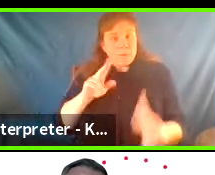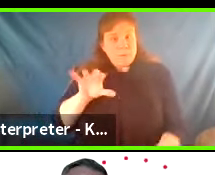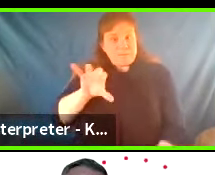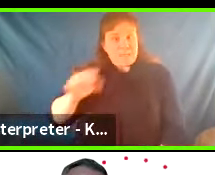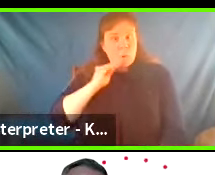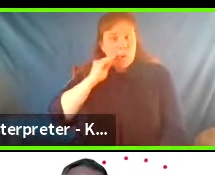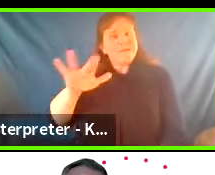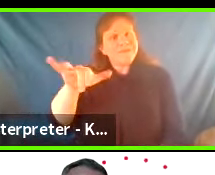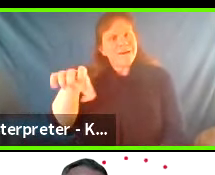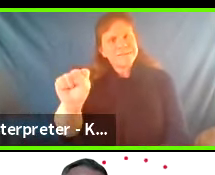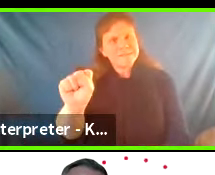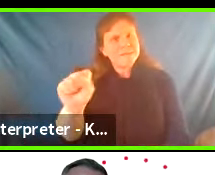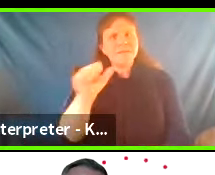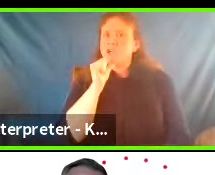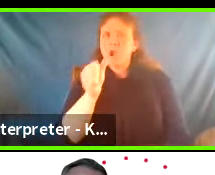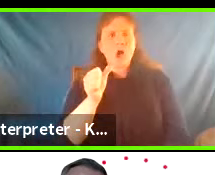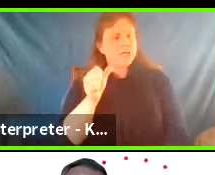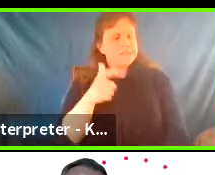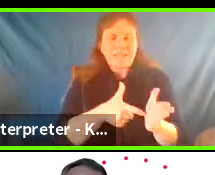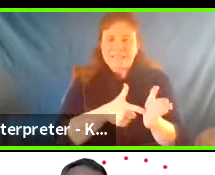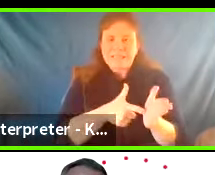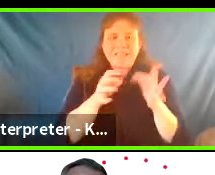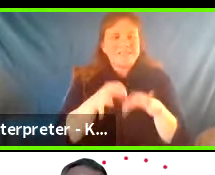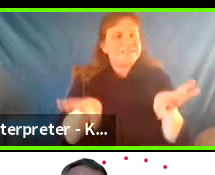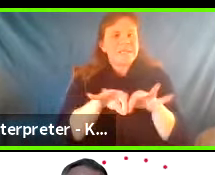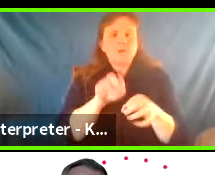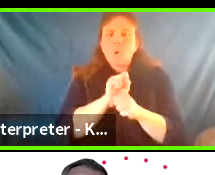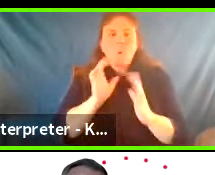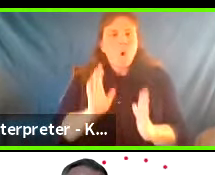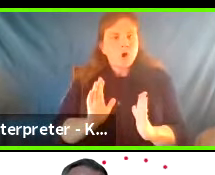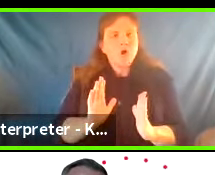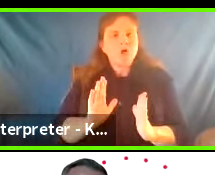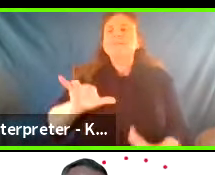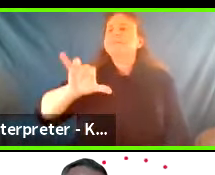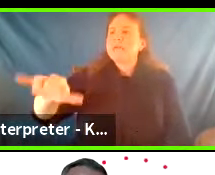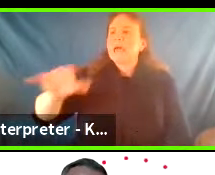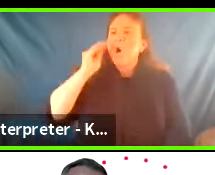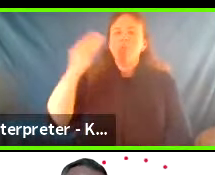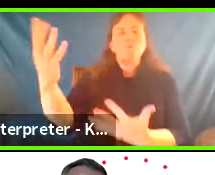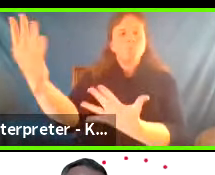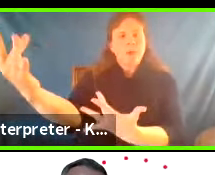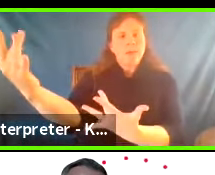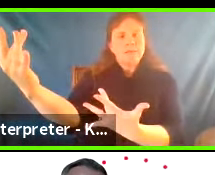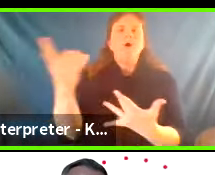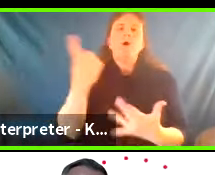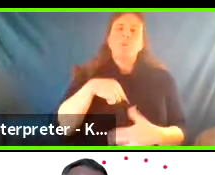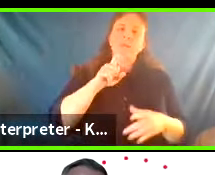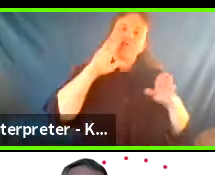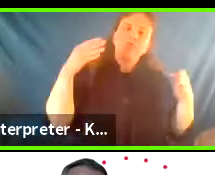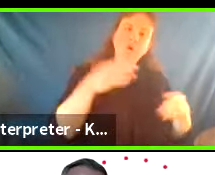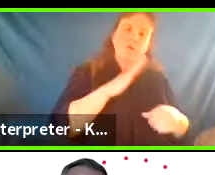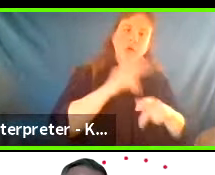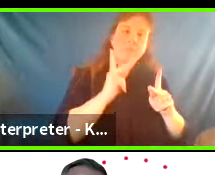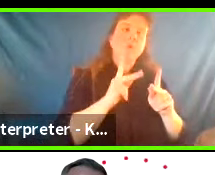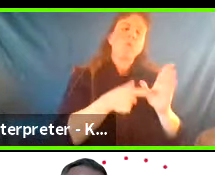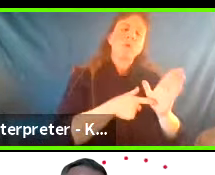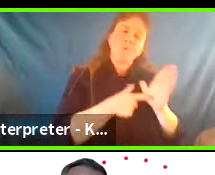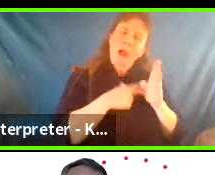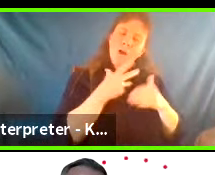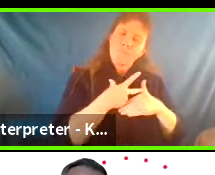essential workers. If they can wait, let's make sure that our essential workers, those that are out there right now, get the